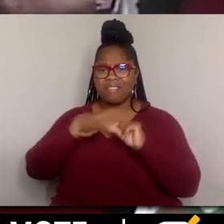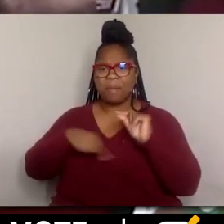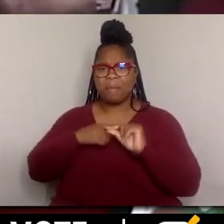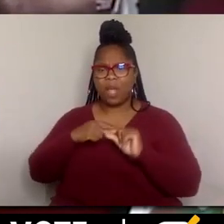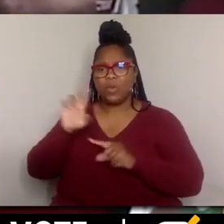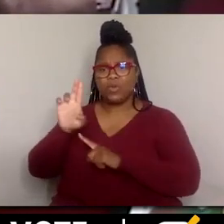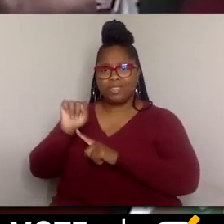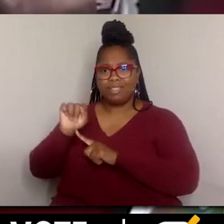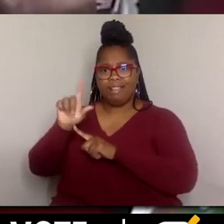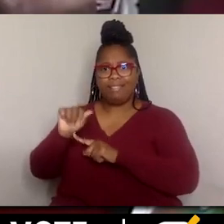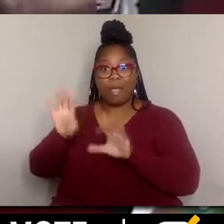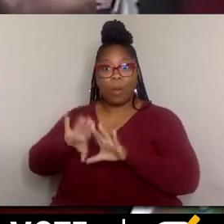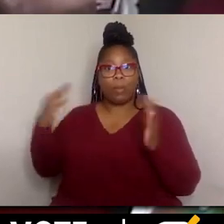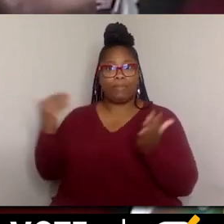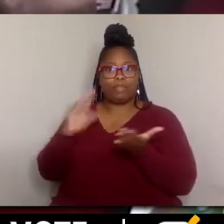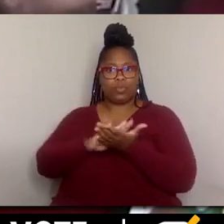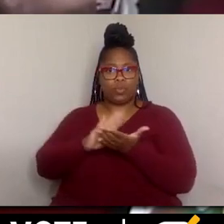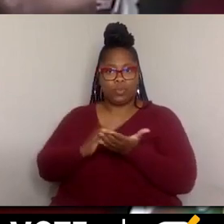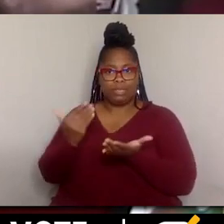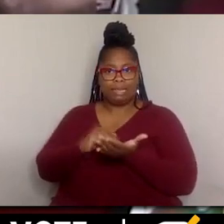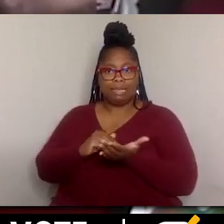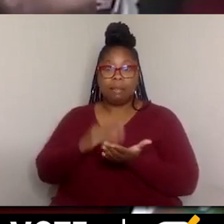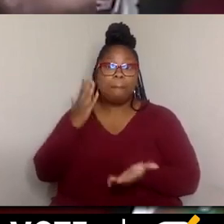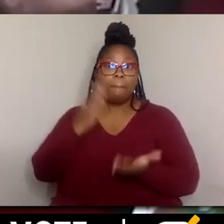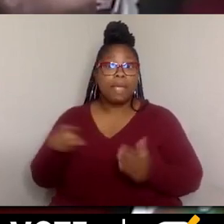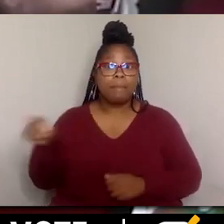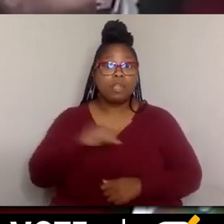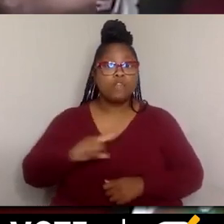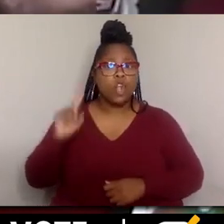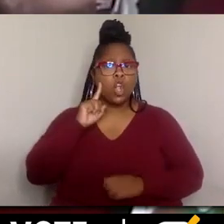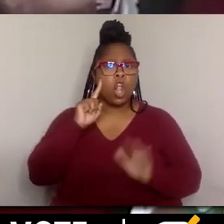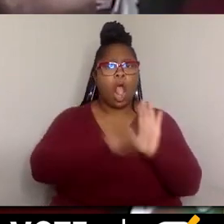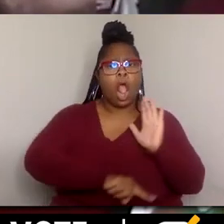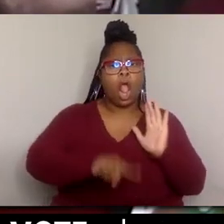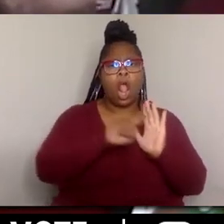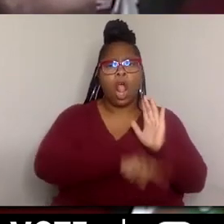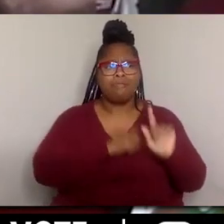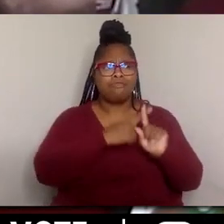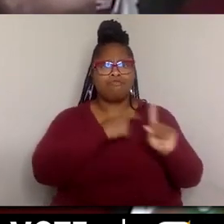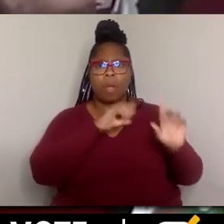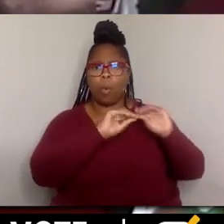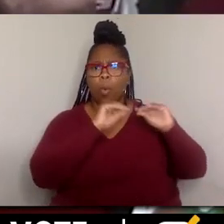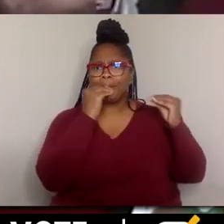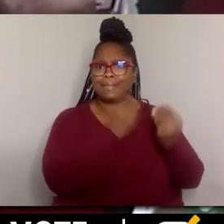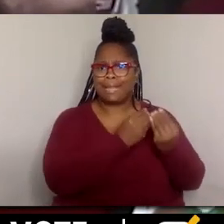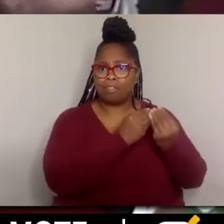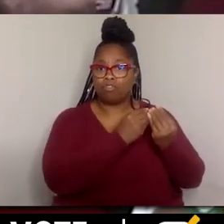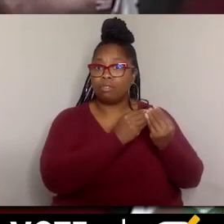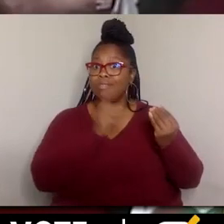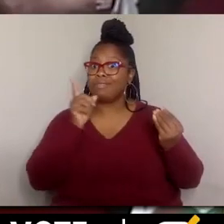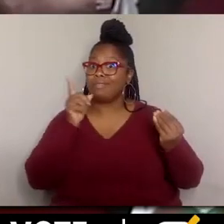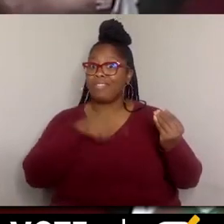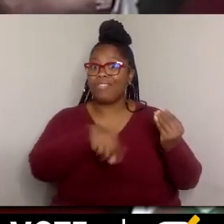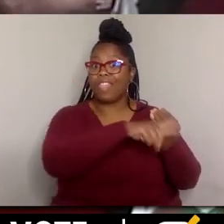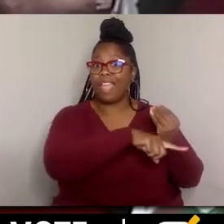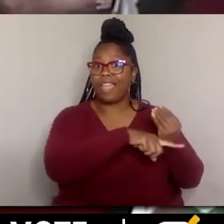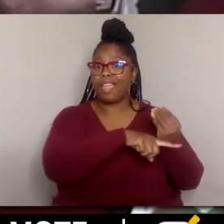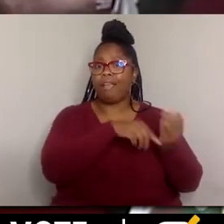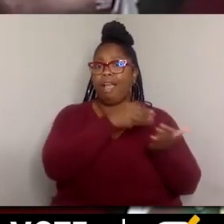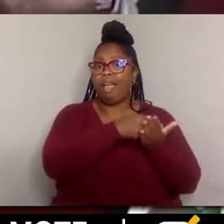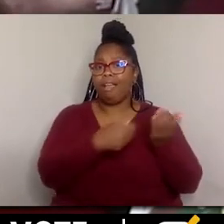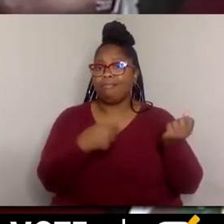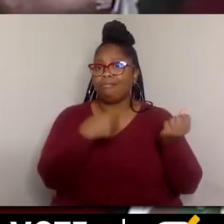schools. You may have heard negative things from organizations that are funded and aligned with corporate